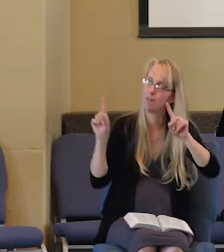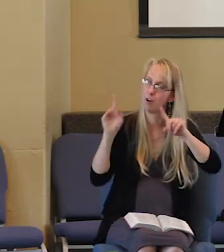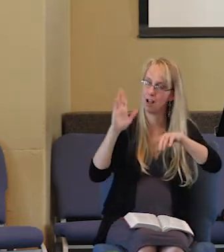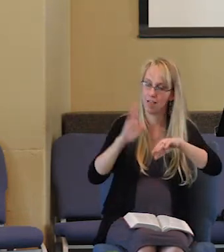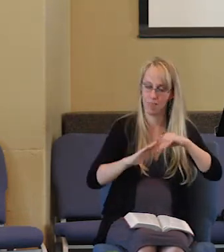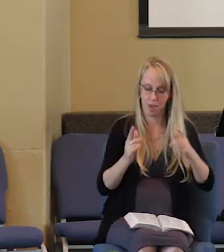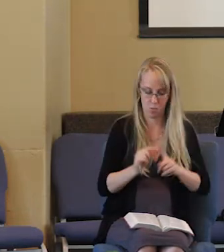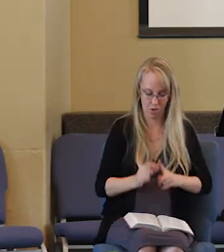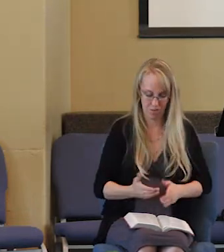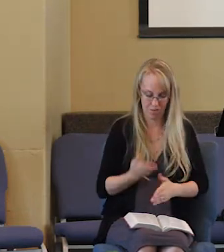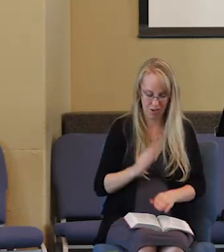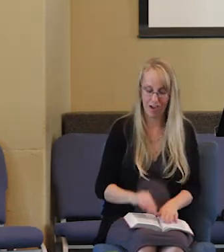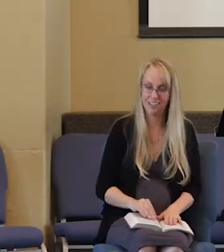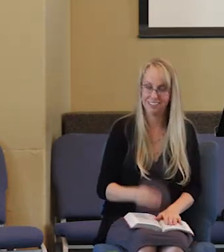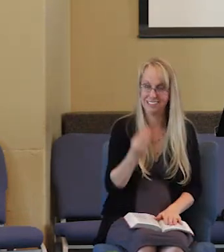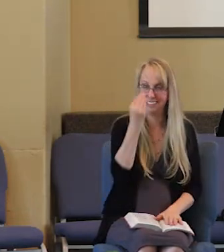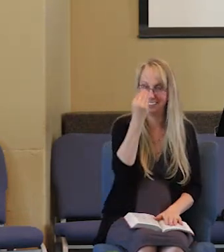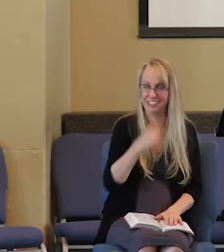God teaches.